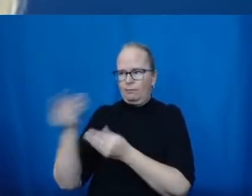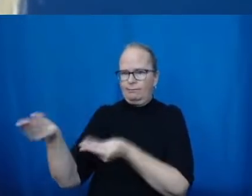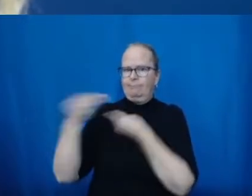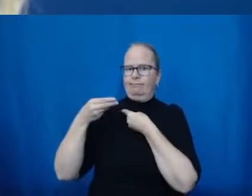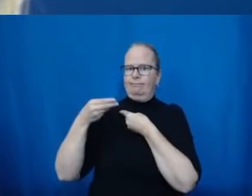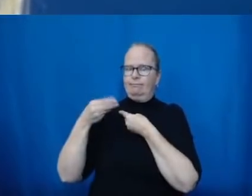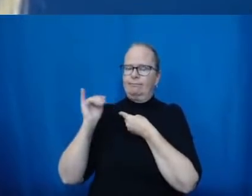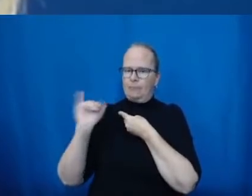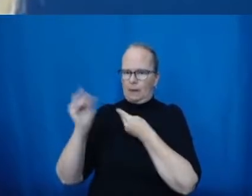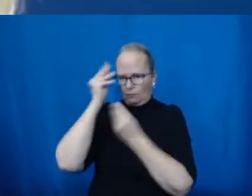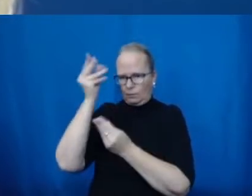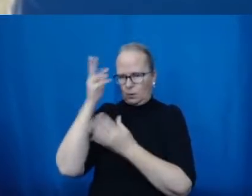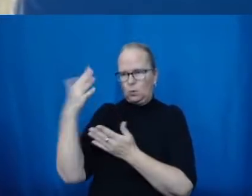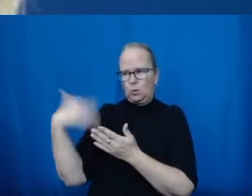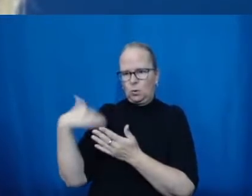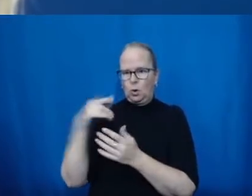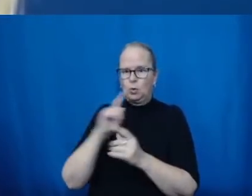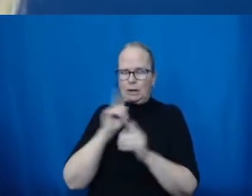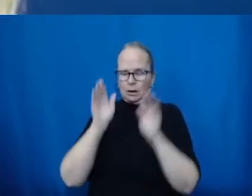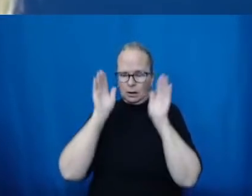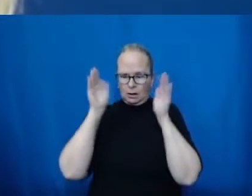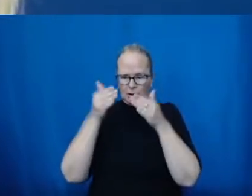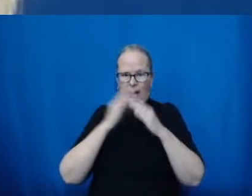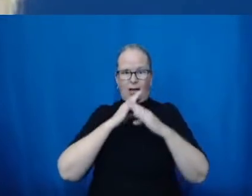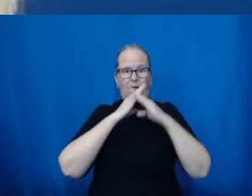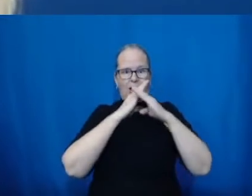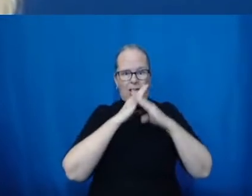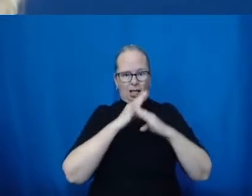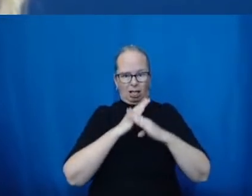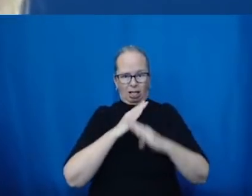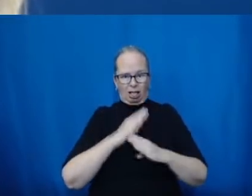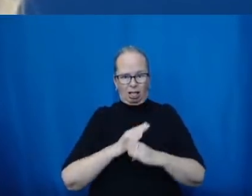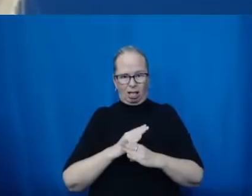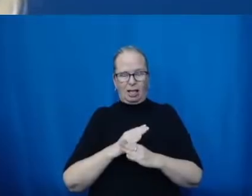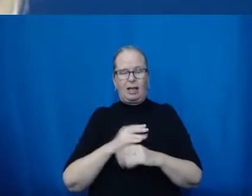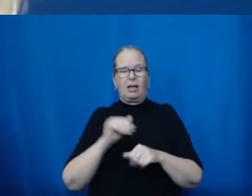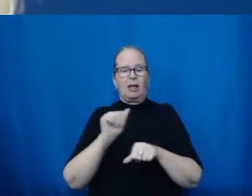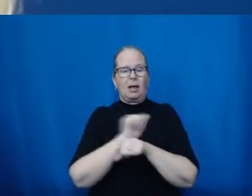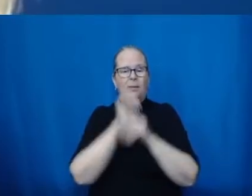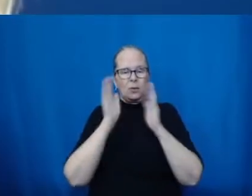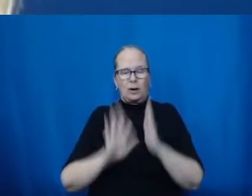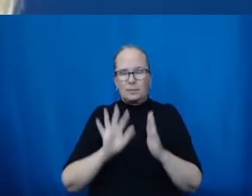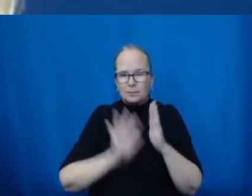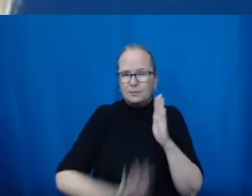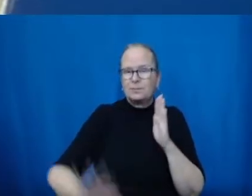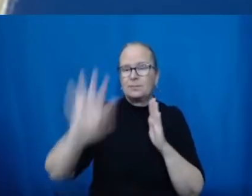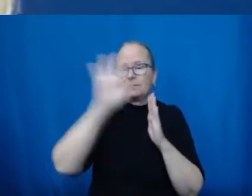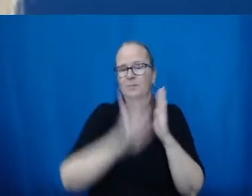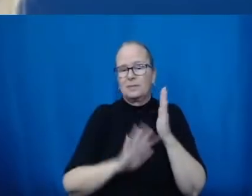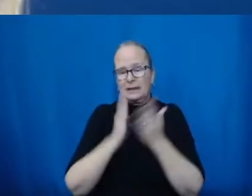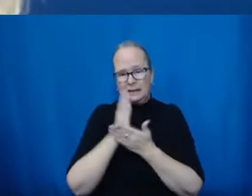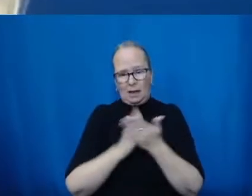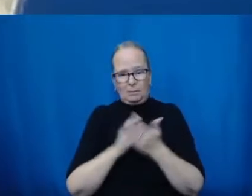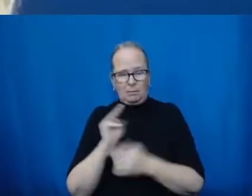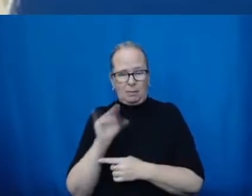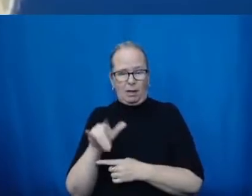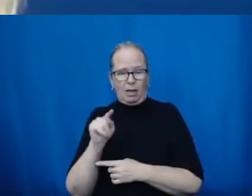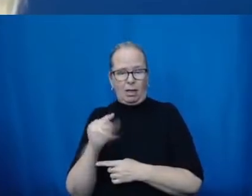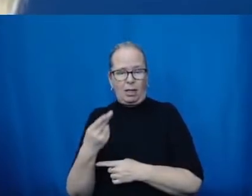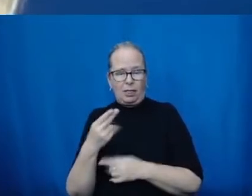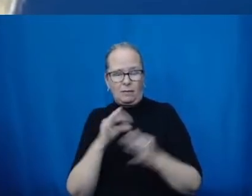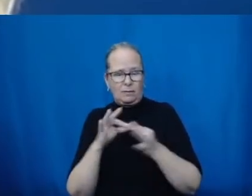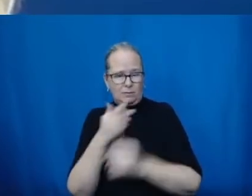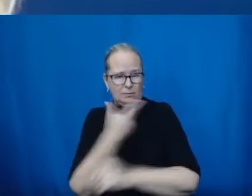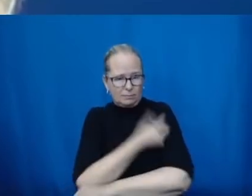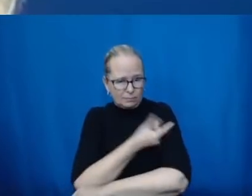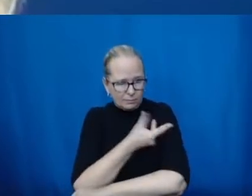Albertans. We are going to look at some of the myths around vaccination, and we are going to look at some of the ways that we can